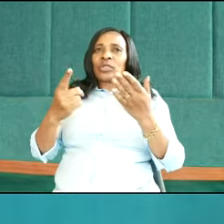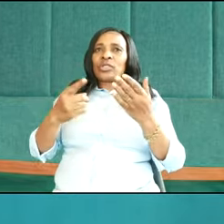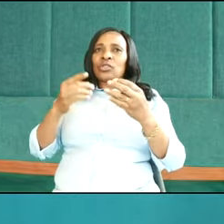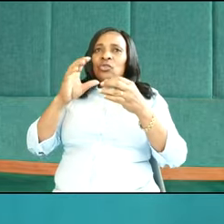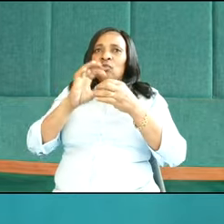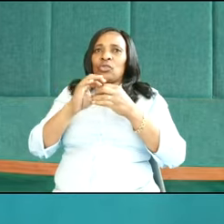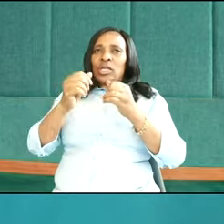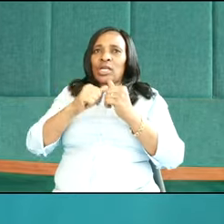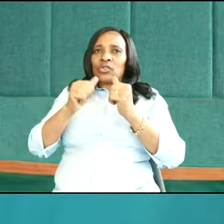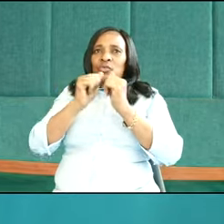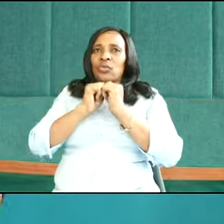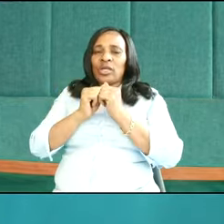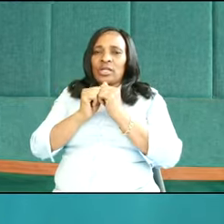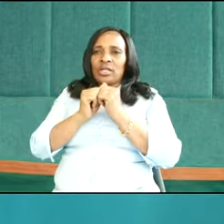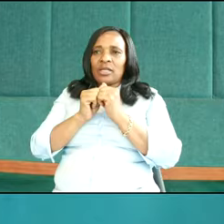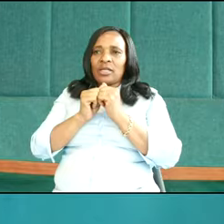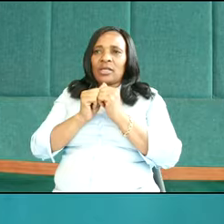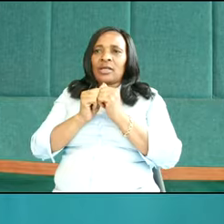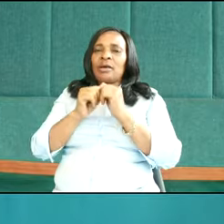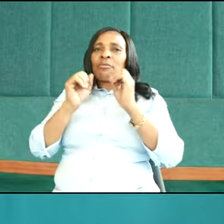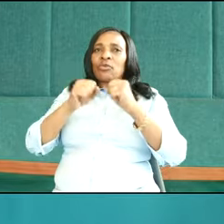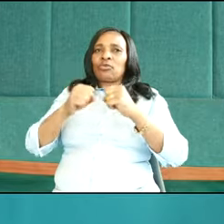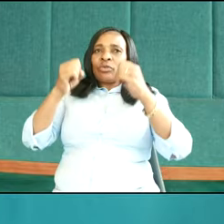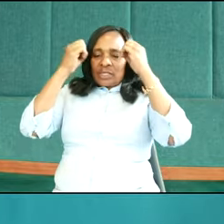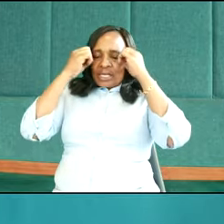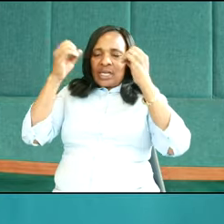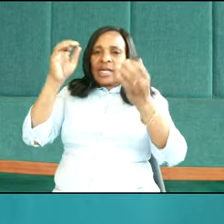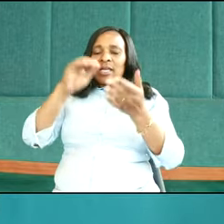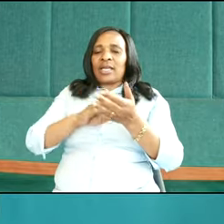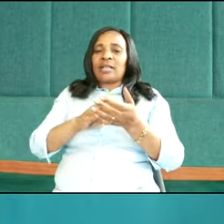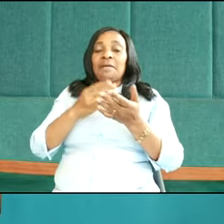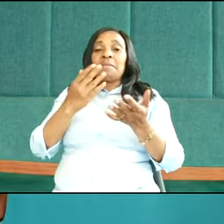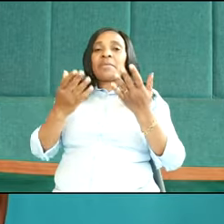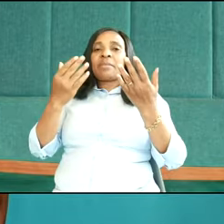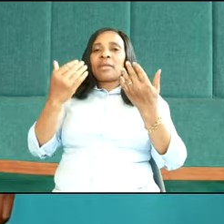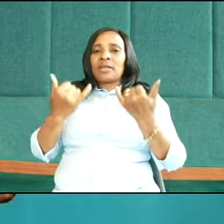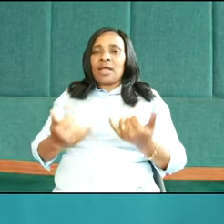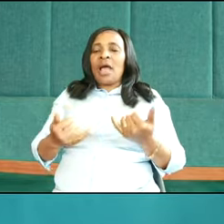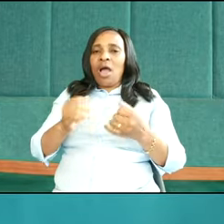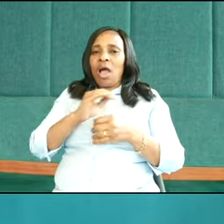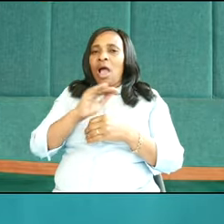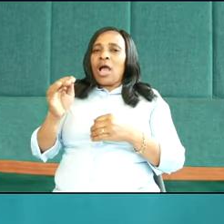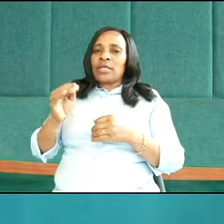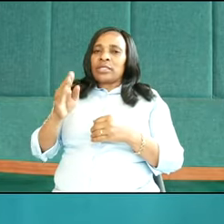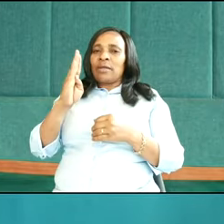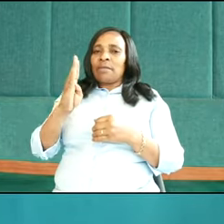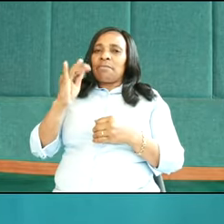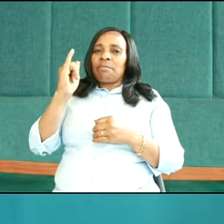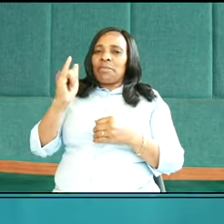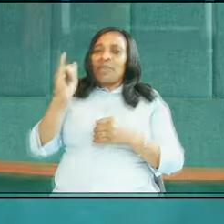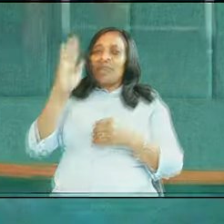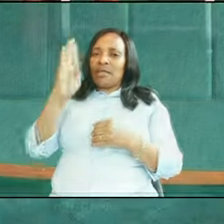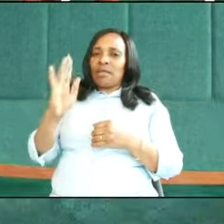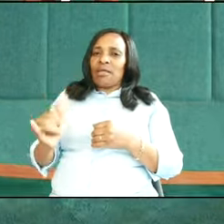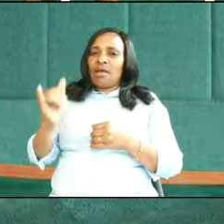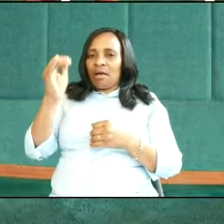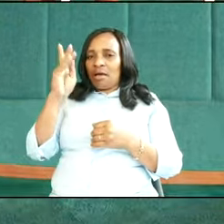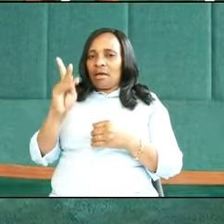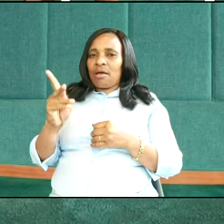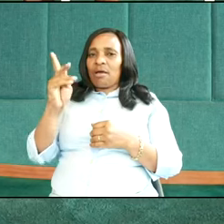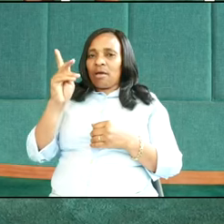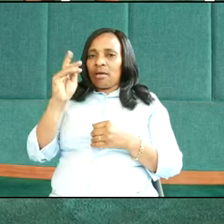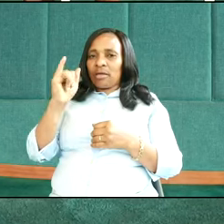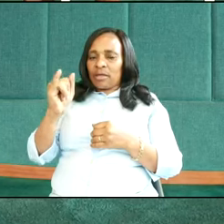together. And so we can study again. Perhaps now let me just ask Biyaki over here to pray for us as